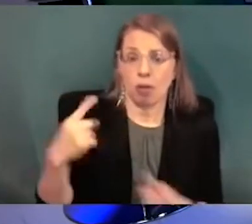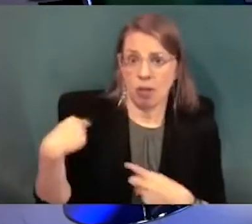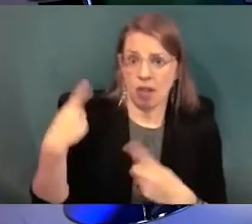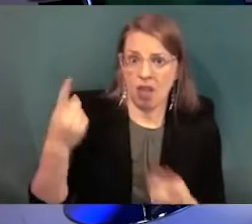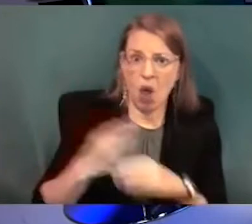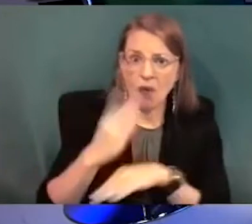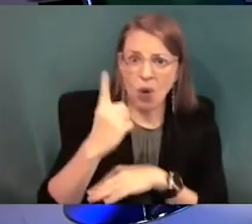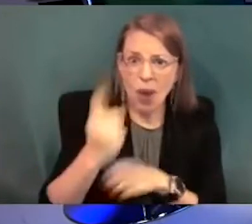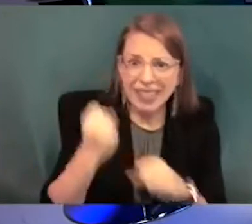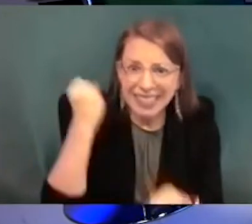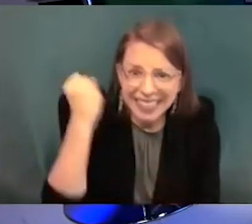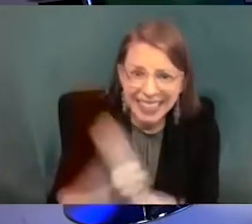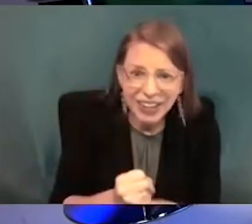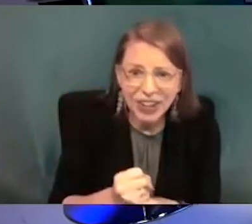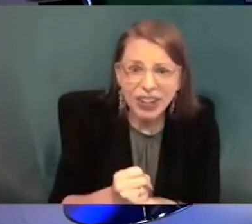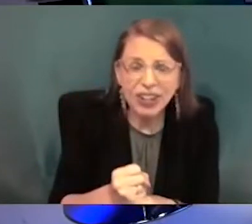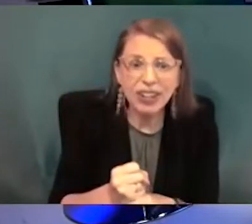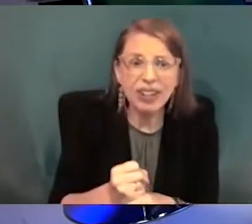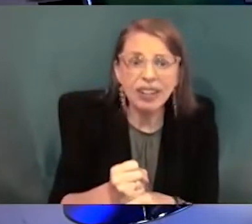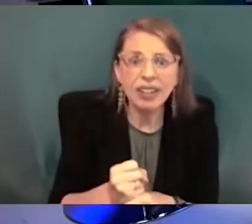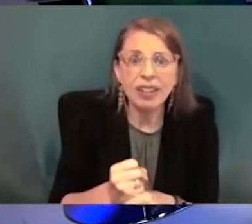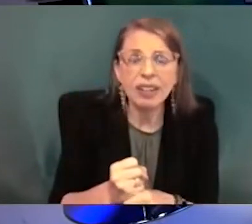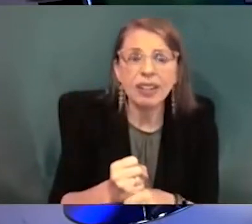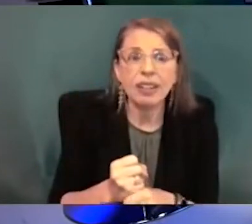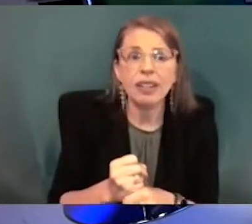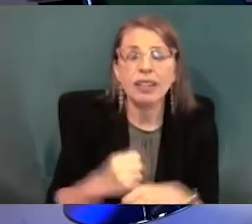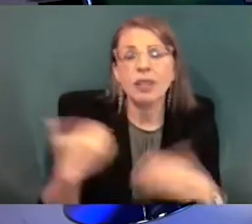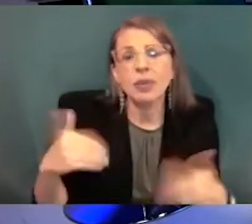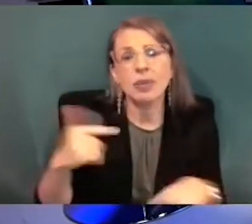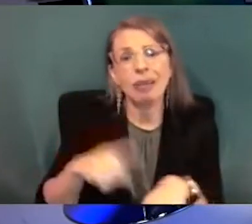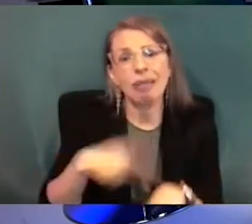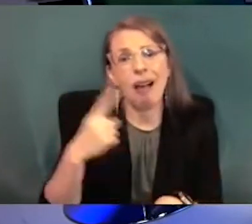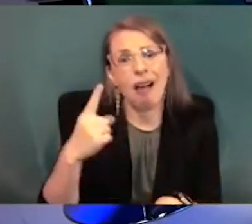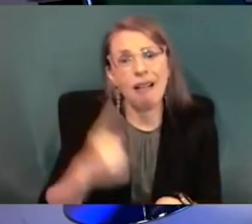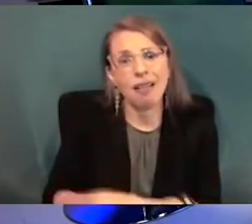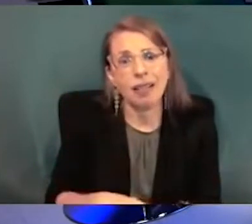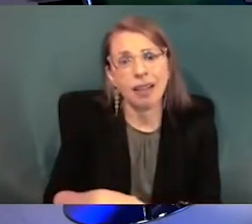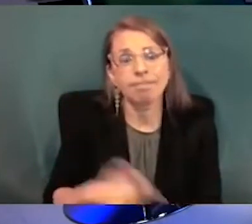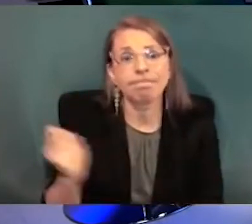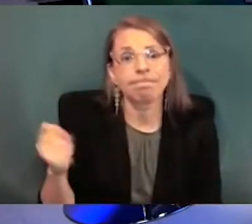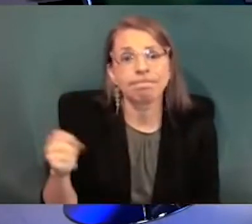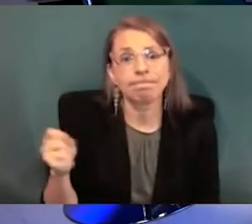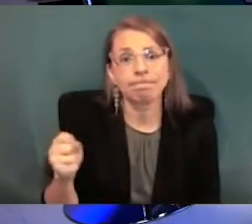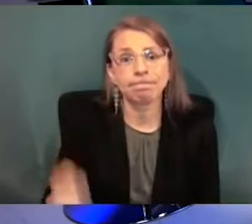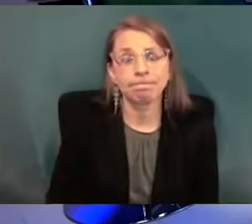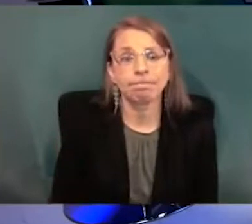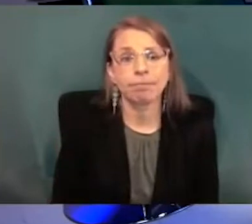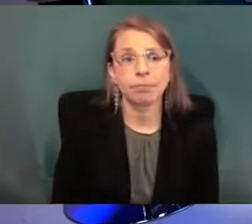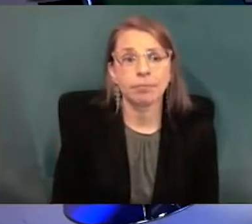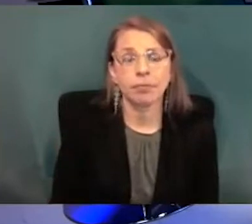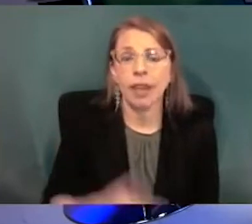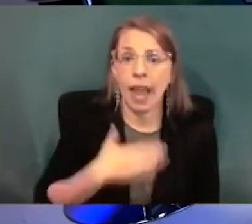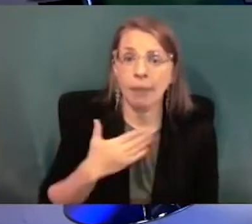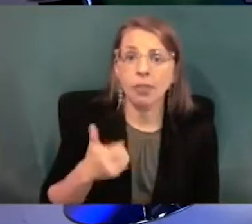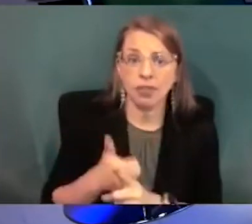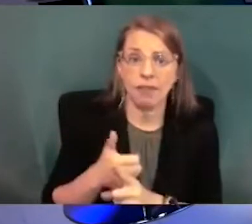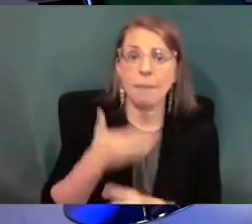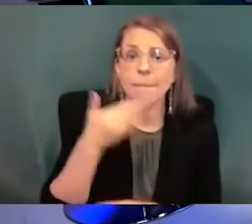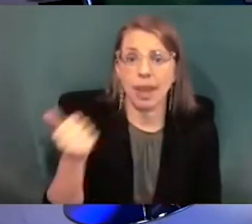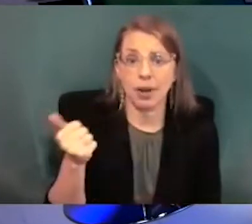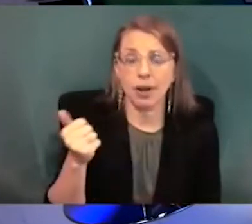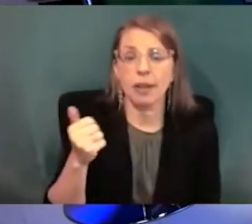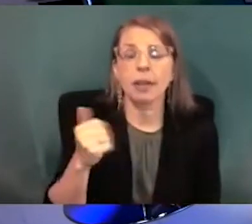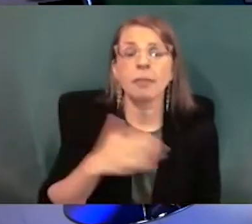year. Yes, sir. That's really a long time. Yes, sir. I'm glad you're better. I'm glad vaccination a